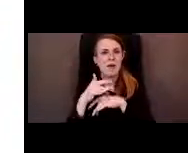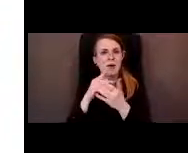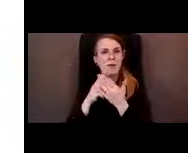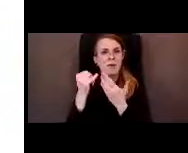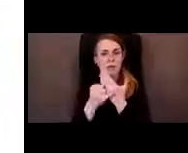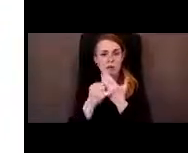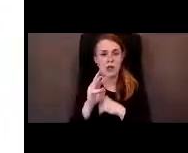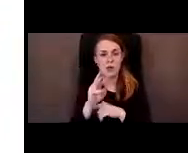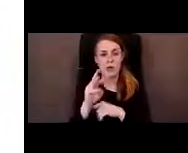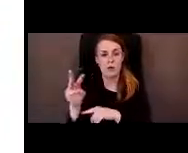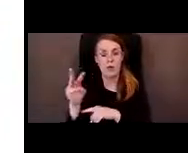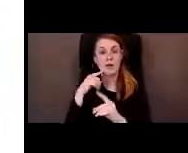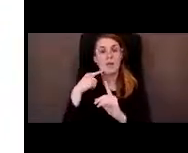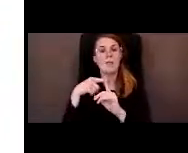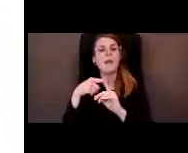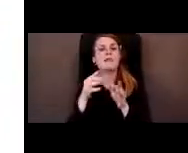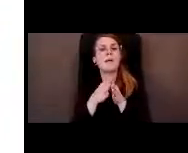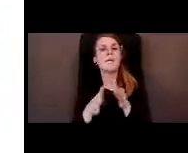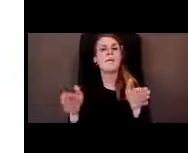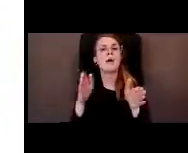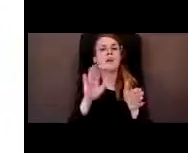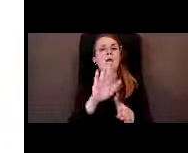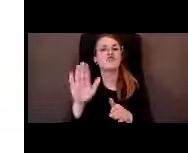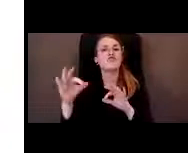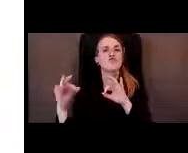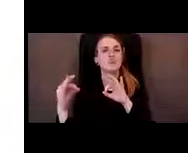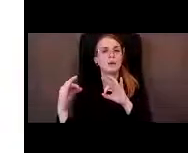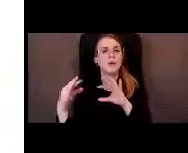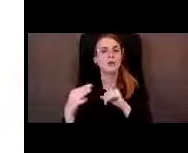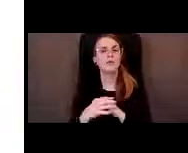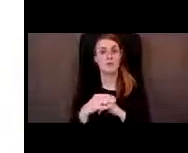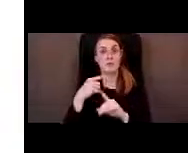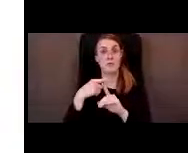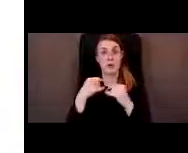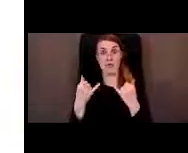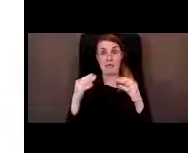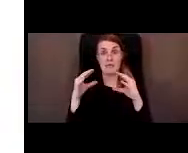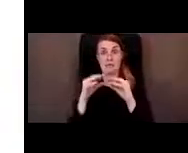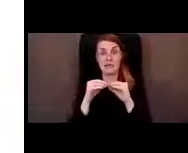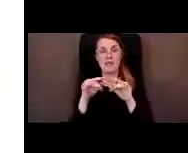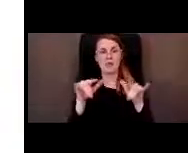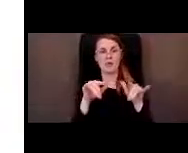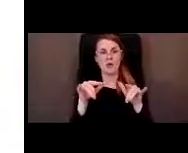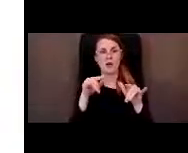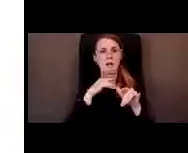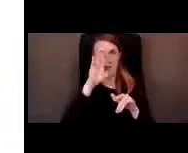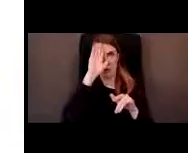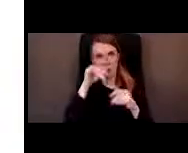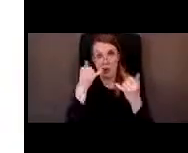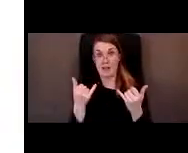as well as public input, and as well as the recording from tonight's meeting. So just know that we are recording this meeting